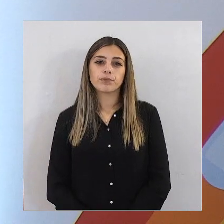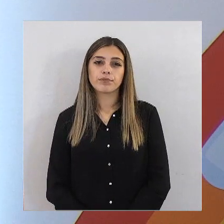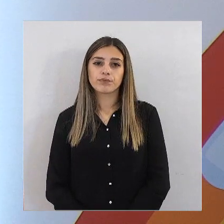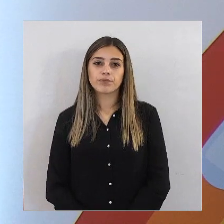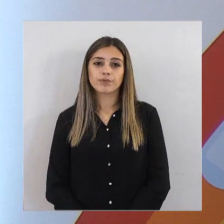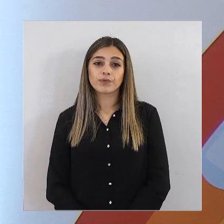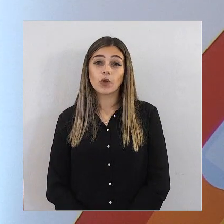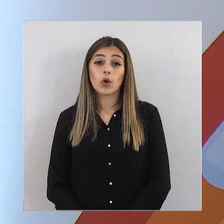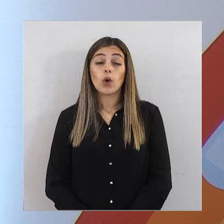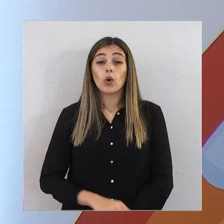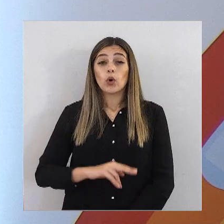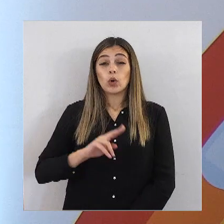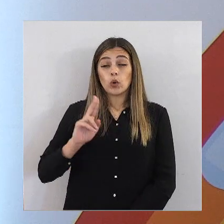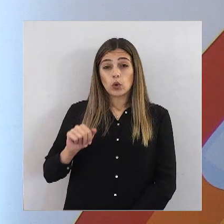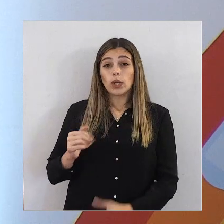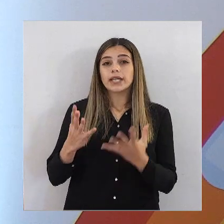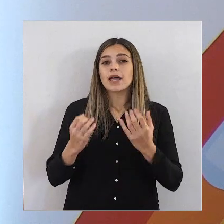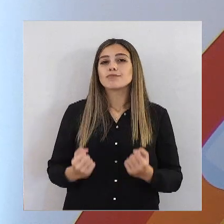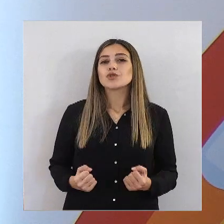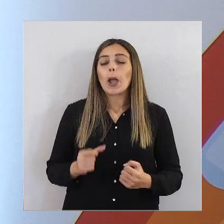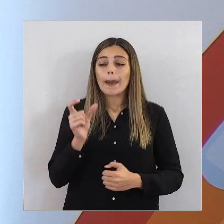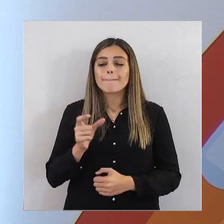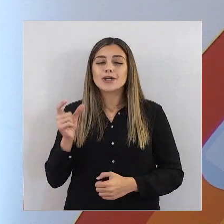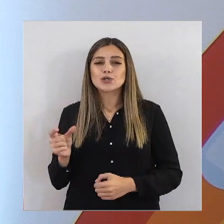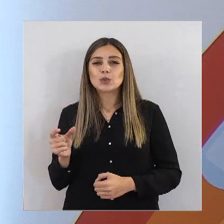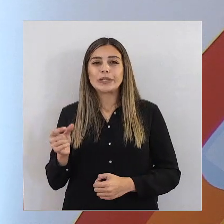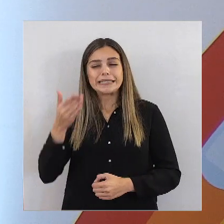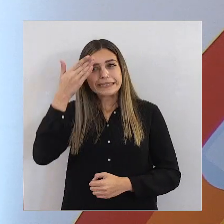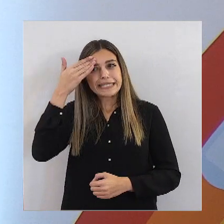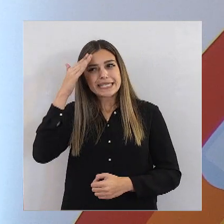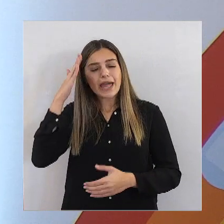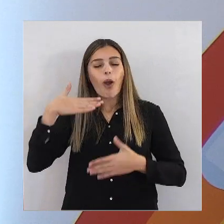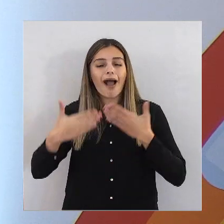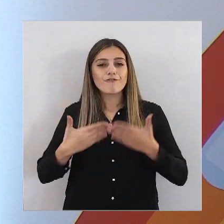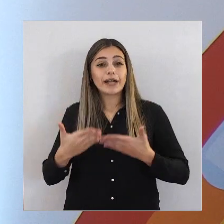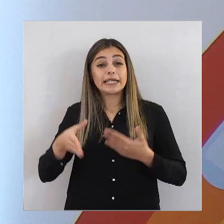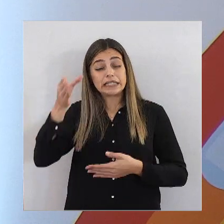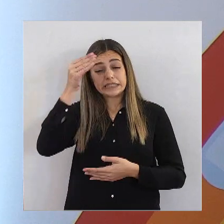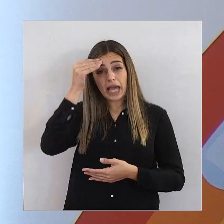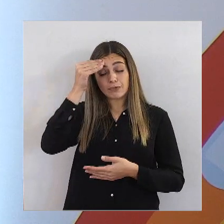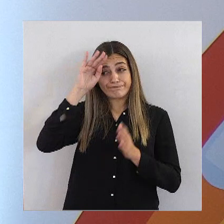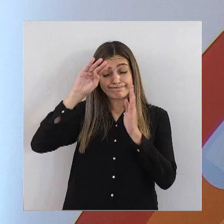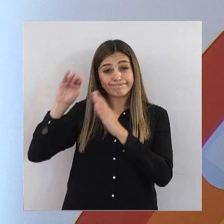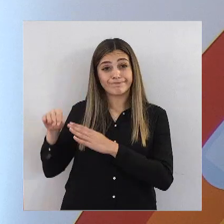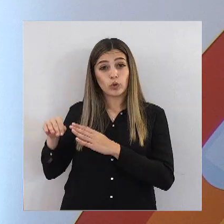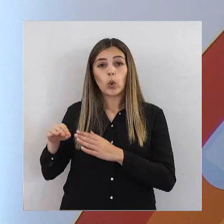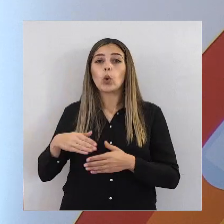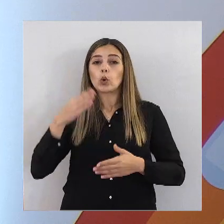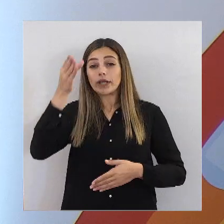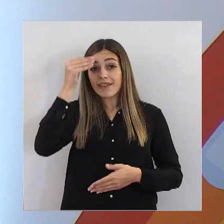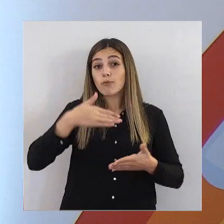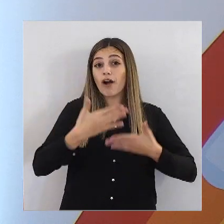to unlearn what they have internalized from their formal and informal teachings, which were based greatly on cisnormative